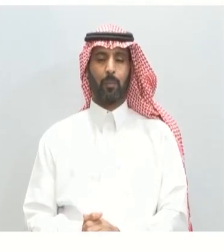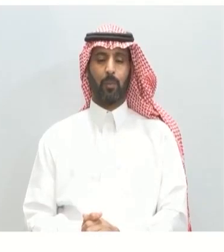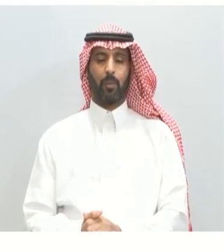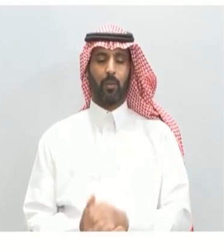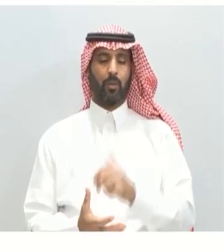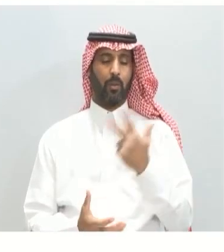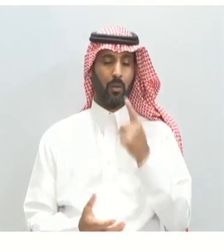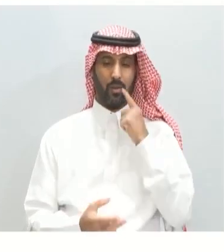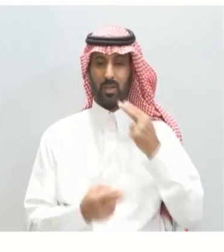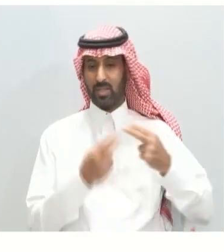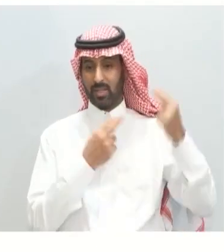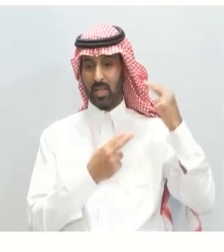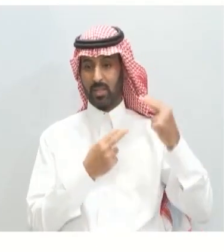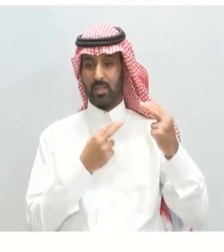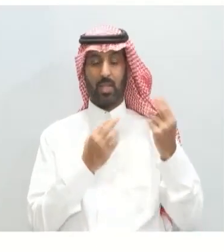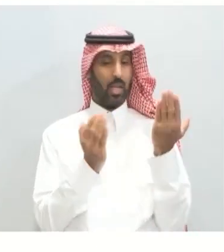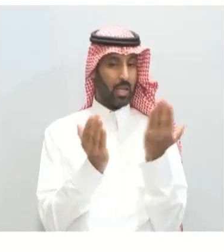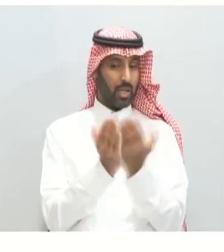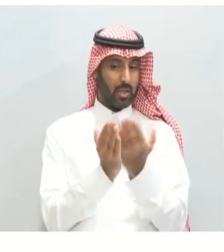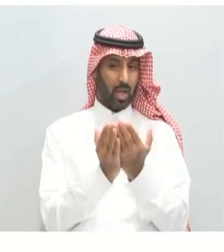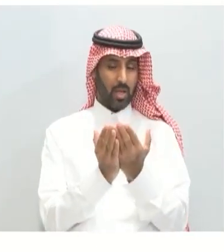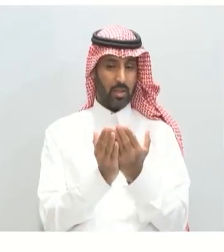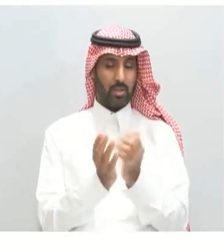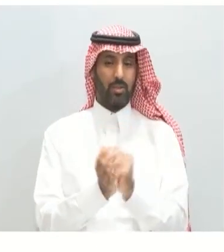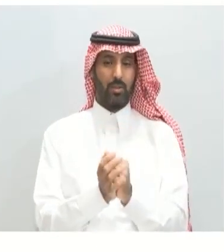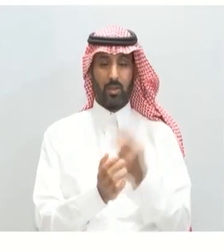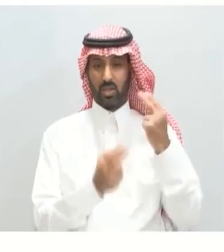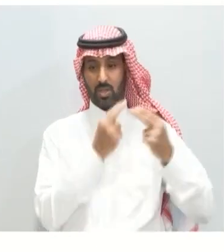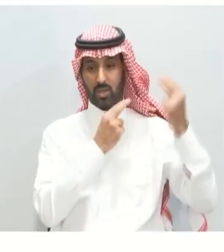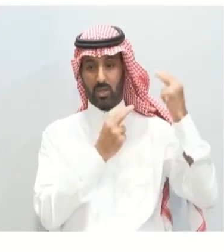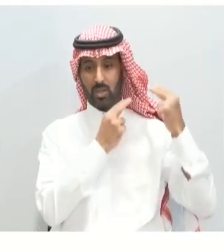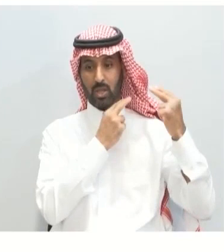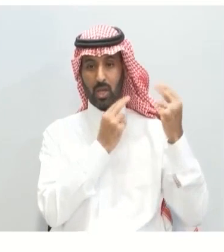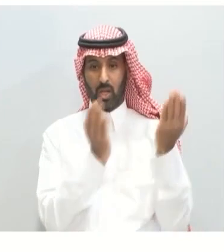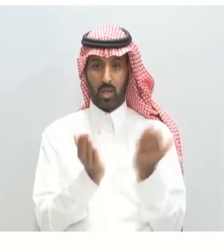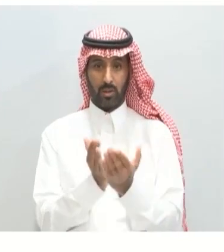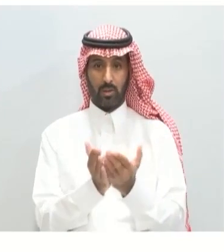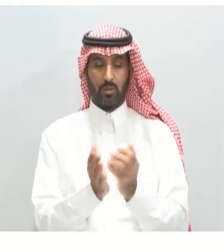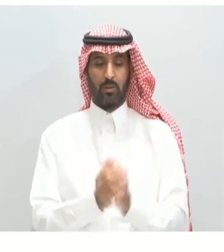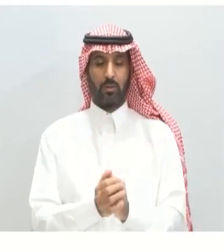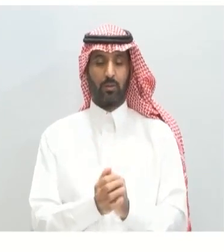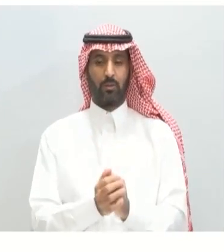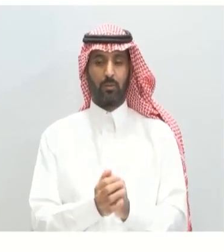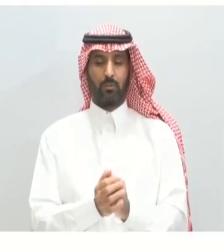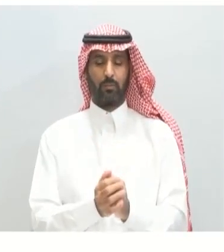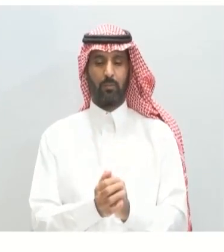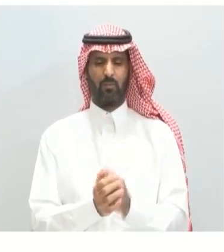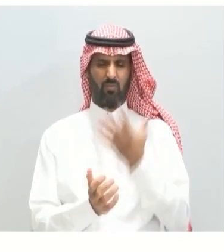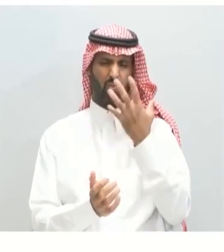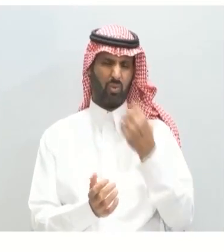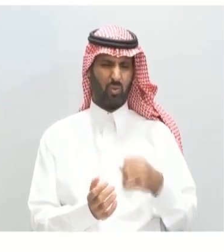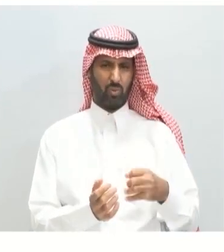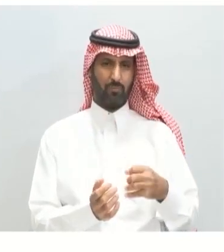Number eight, history class. Number eight here, history class. So you can is boring,